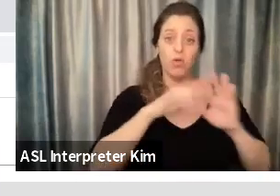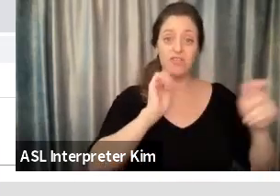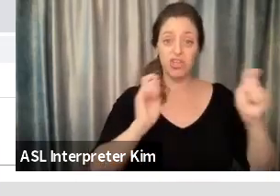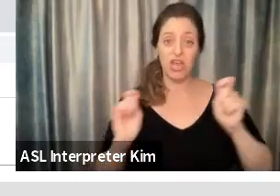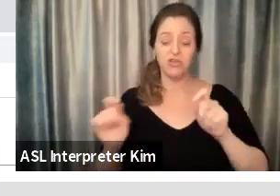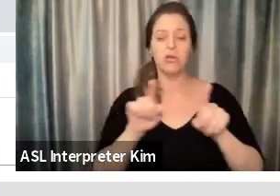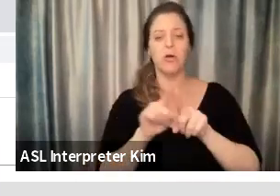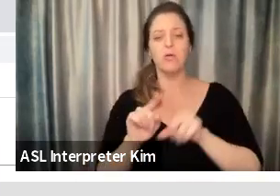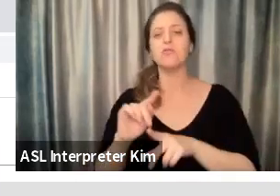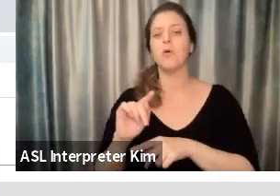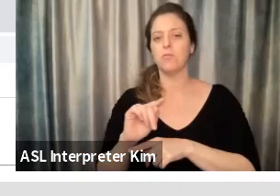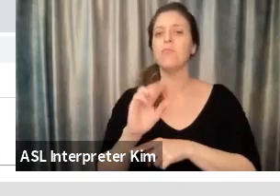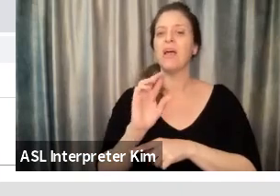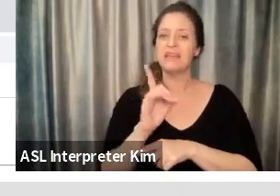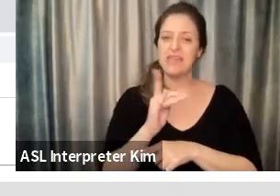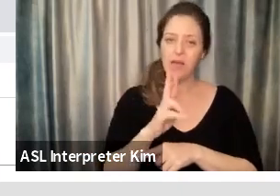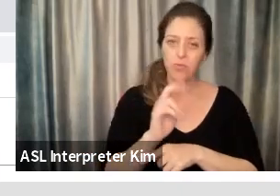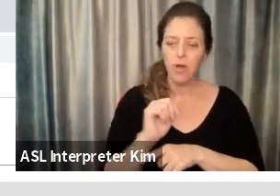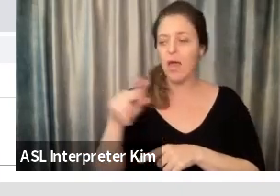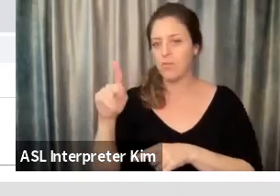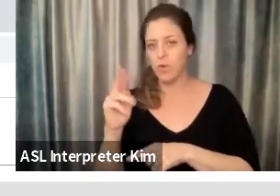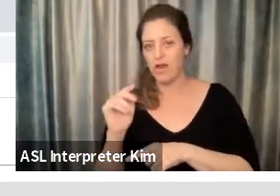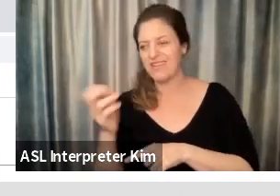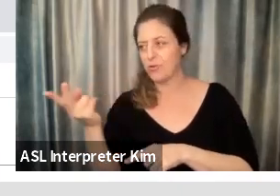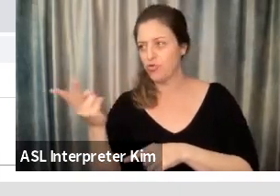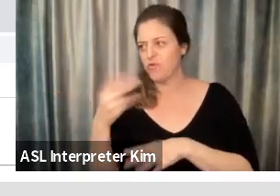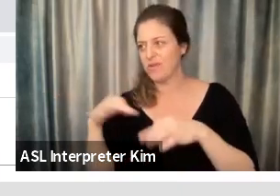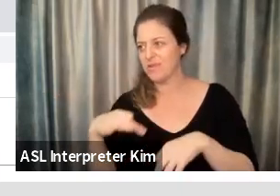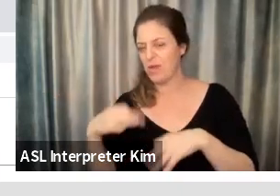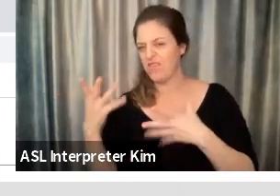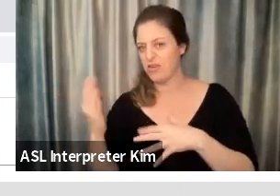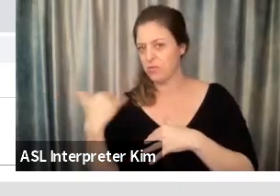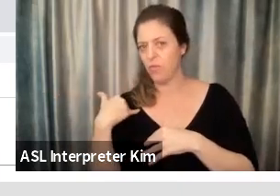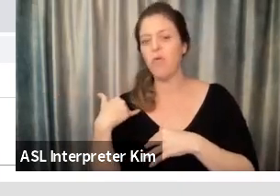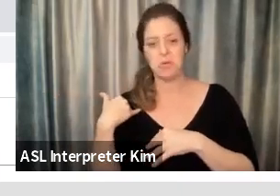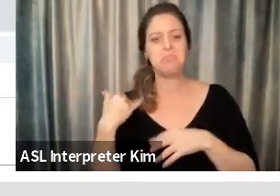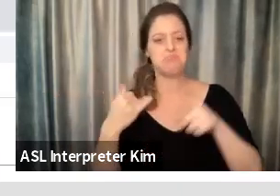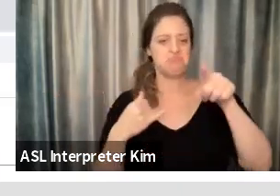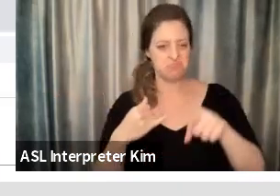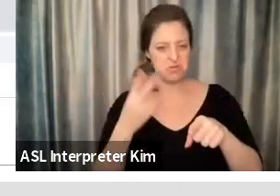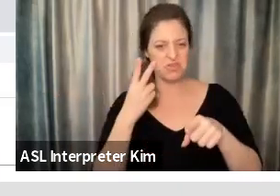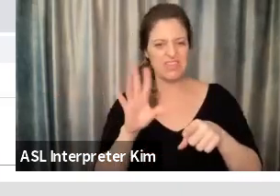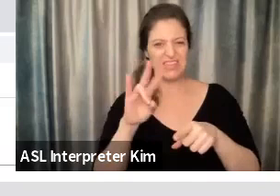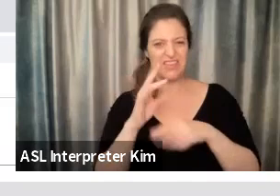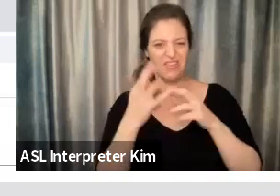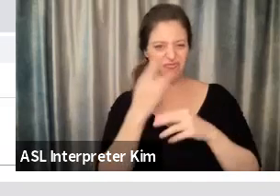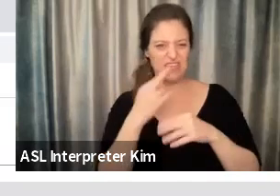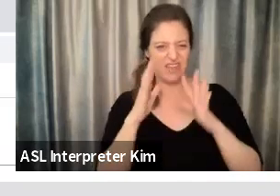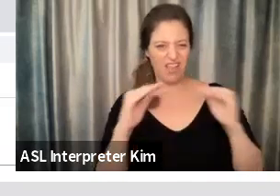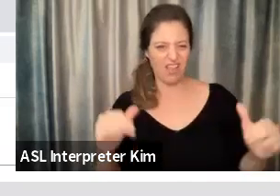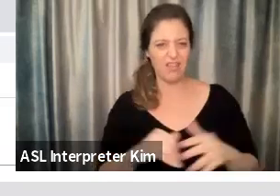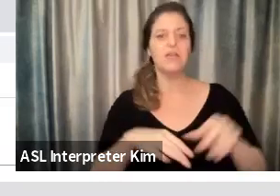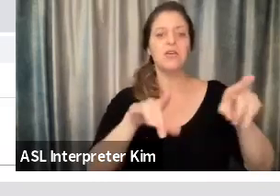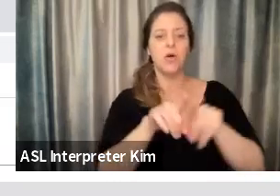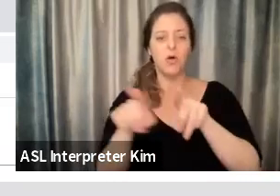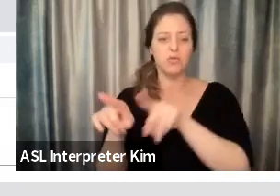from Ms. Doran and Mr. Puente as well. And then you click on these and you'll be able to find out based on your address what school